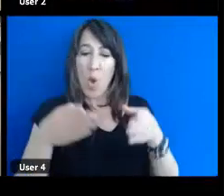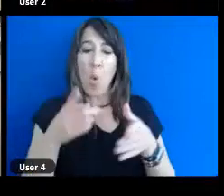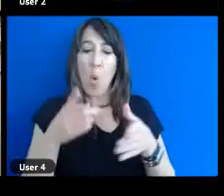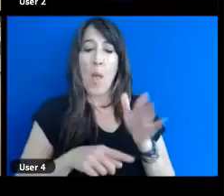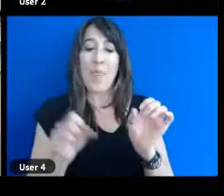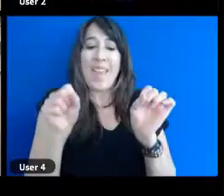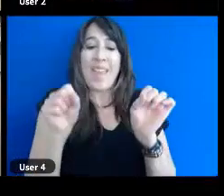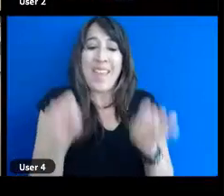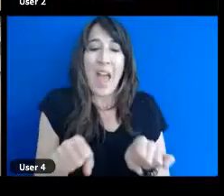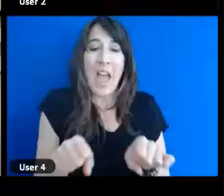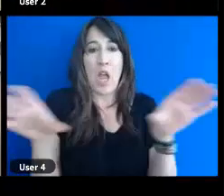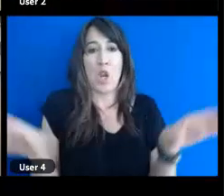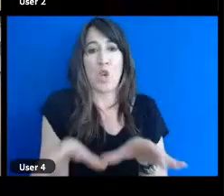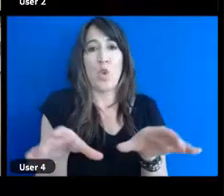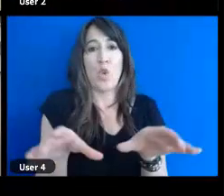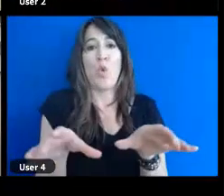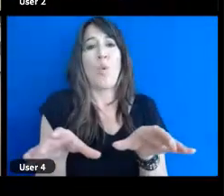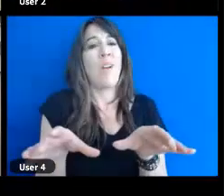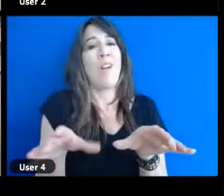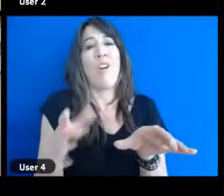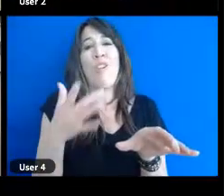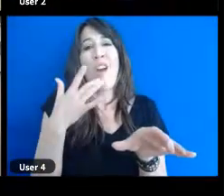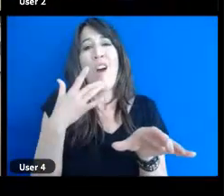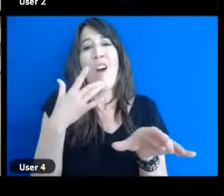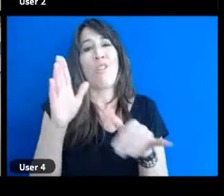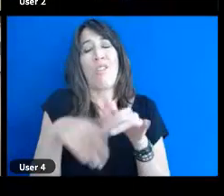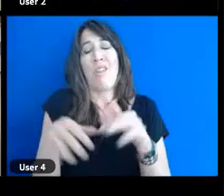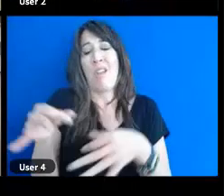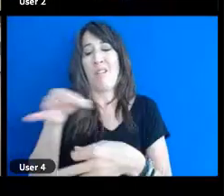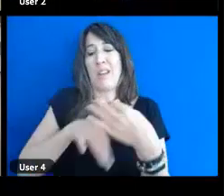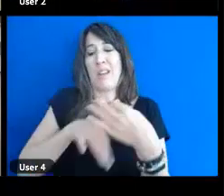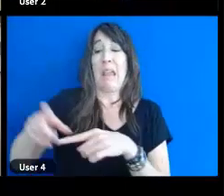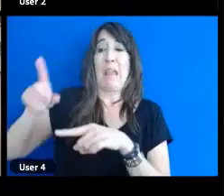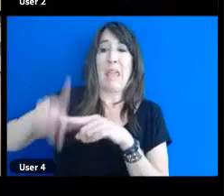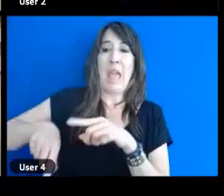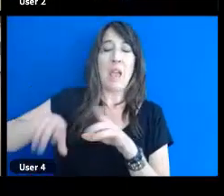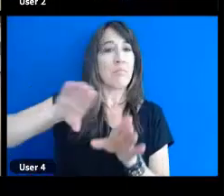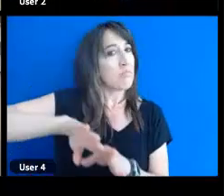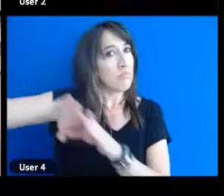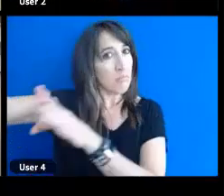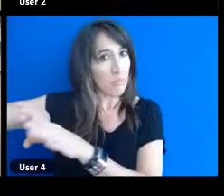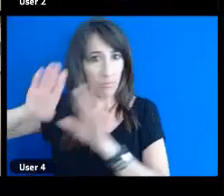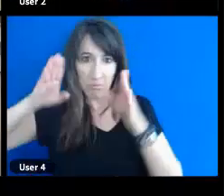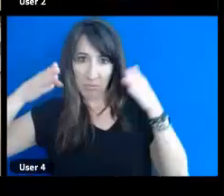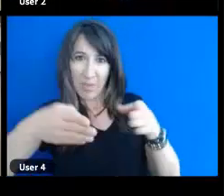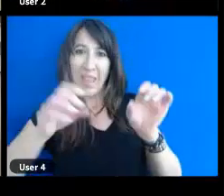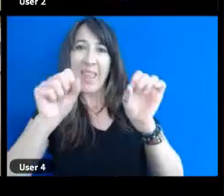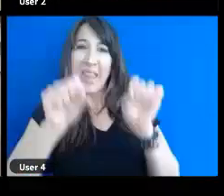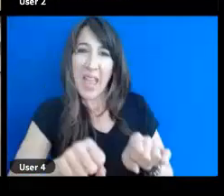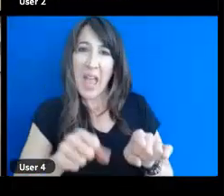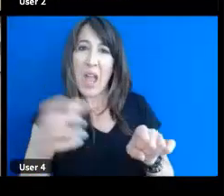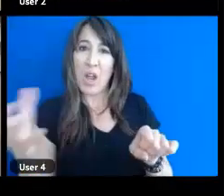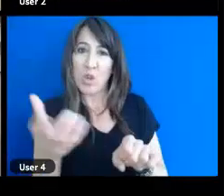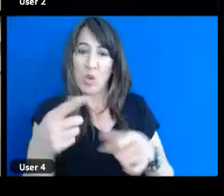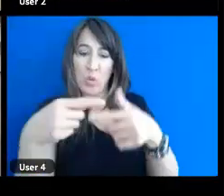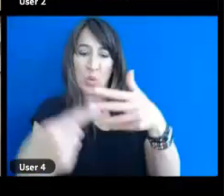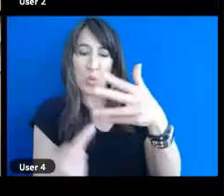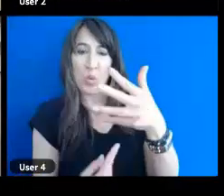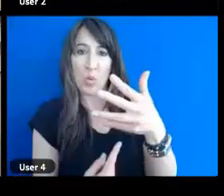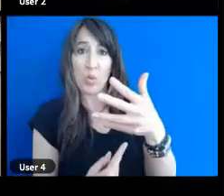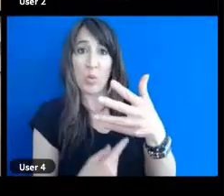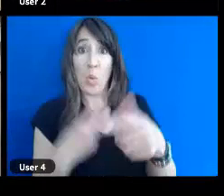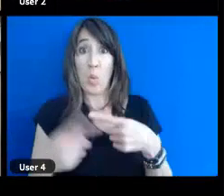that I mentioned a little bit earlier. You're focusing on what a person can do as opposed to what a person can't do. So when